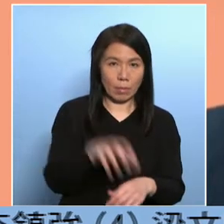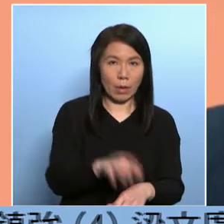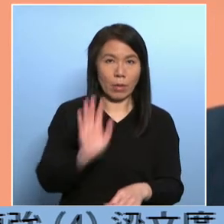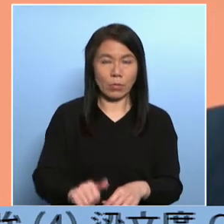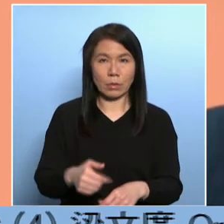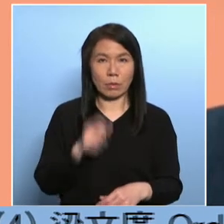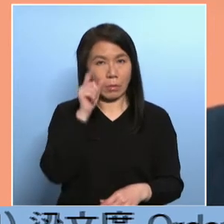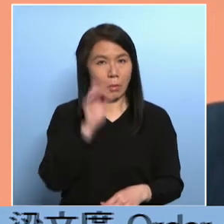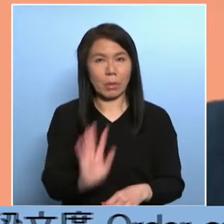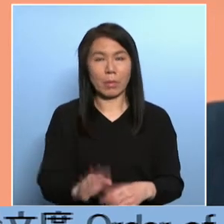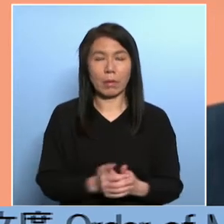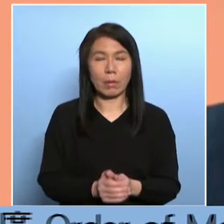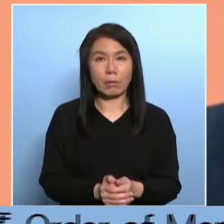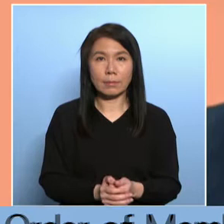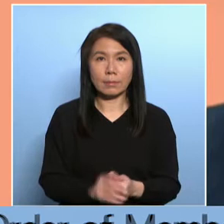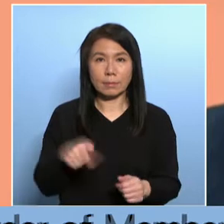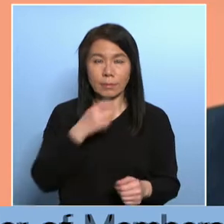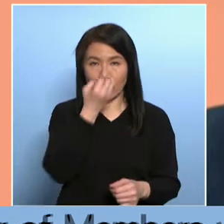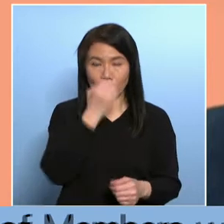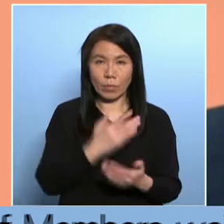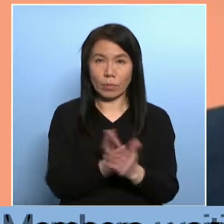in Shenzhen, they have done that.